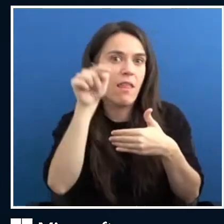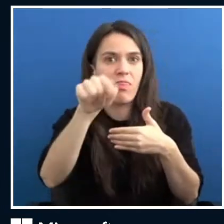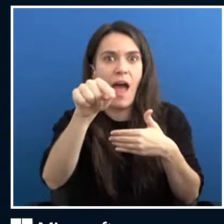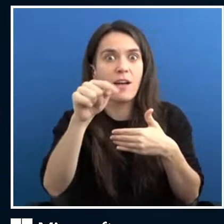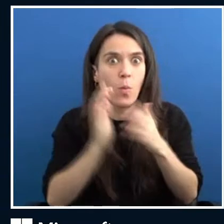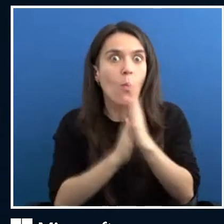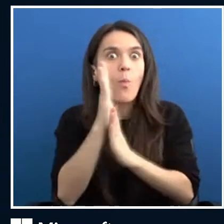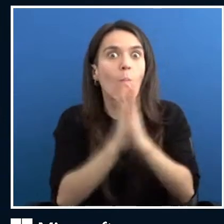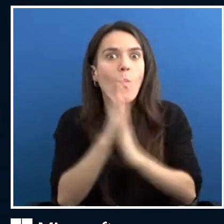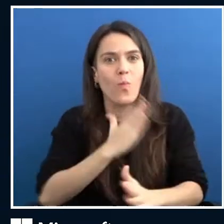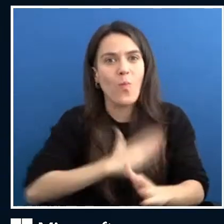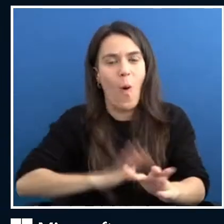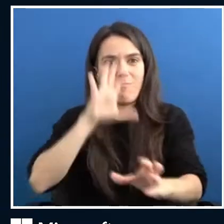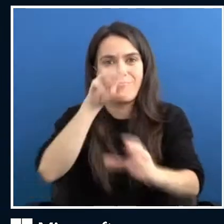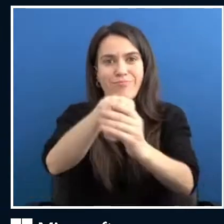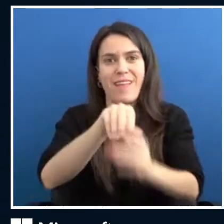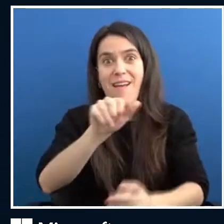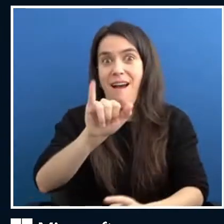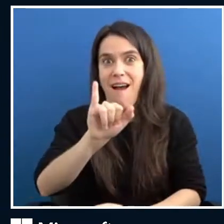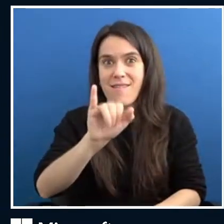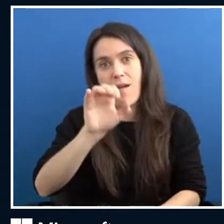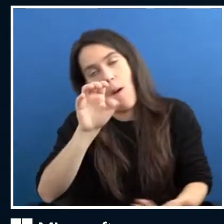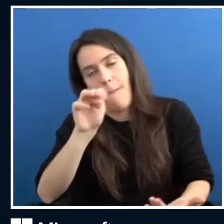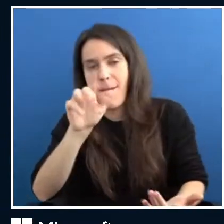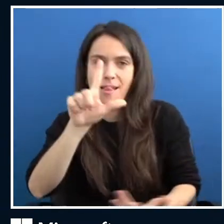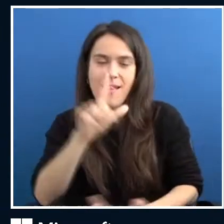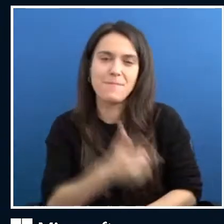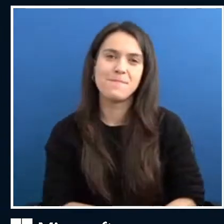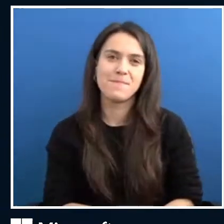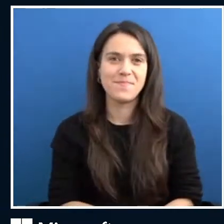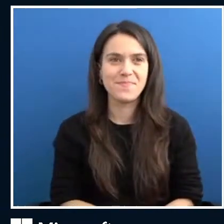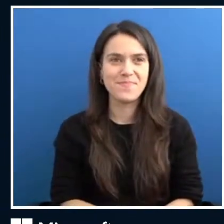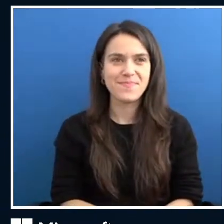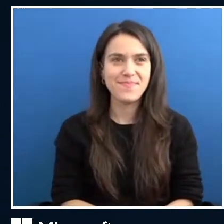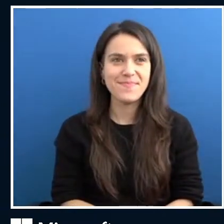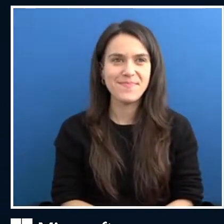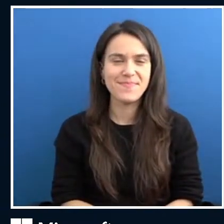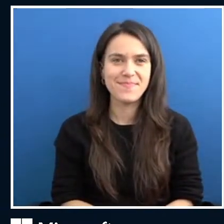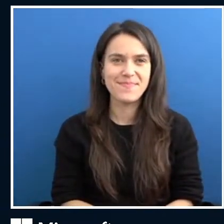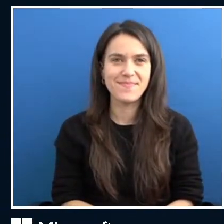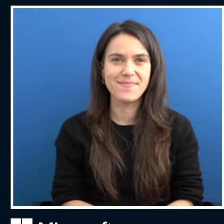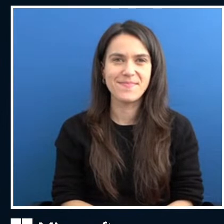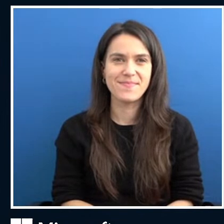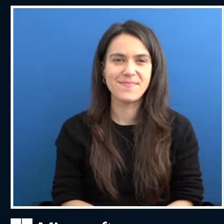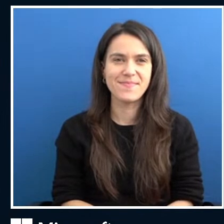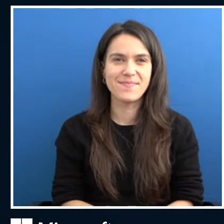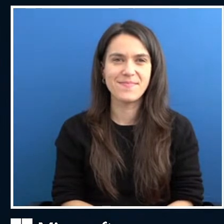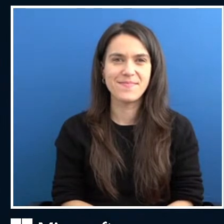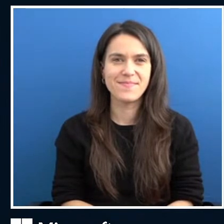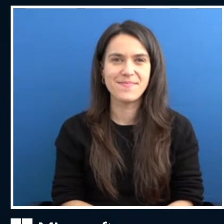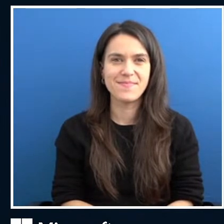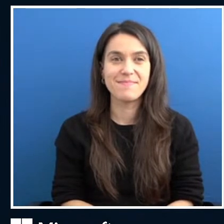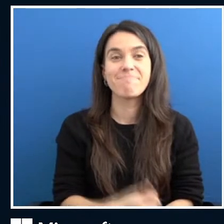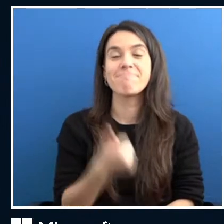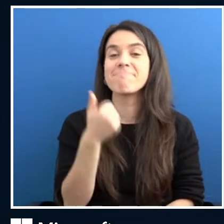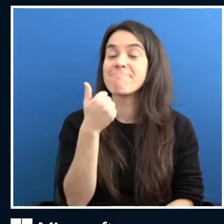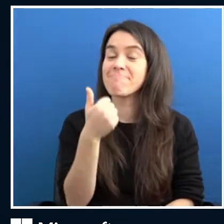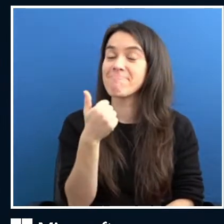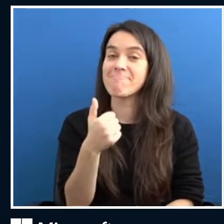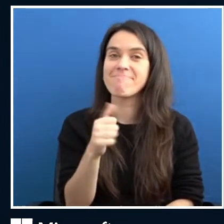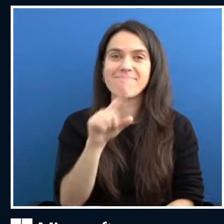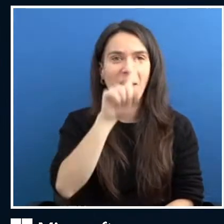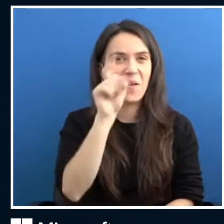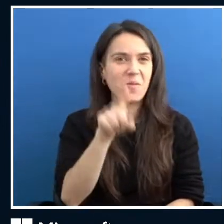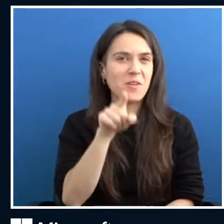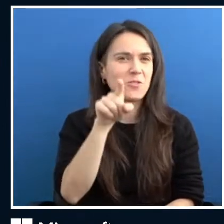in AI and ML. Excellent. So Ajit, this really brings on a great question to you around how your course is being developed,